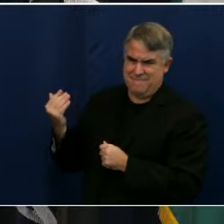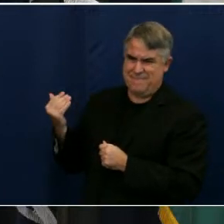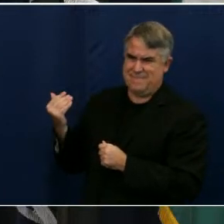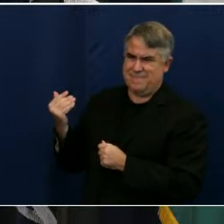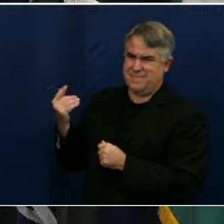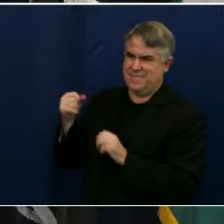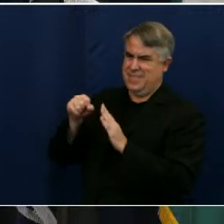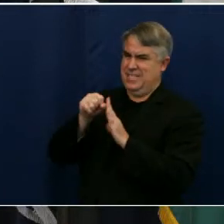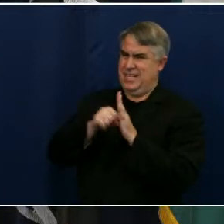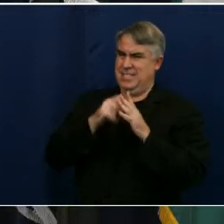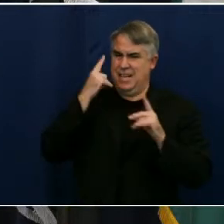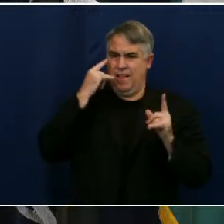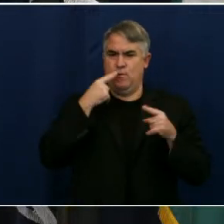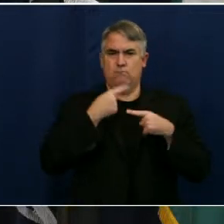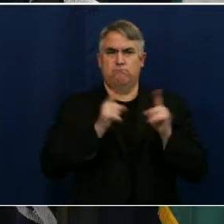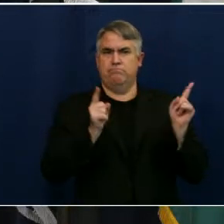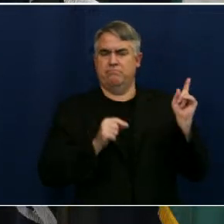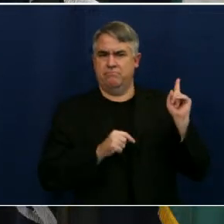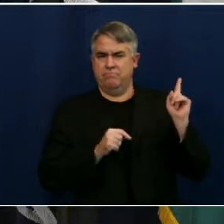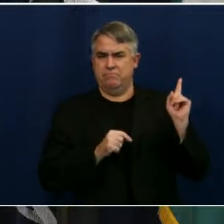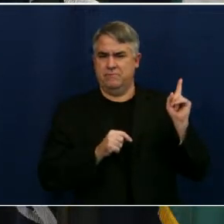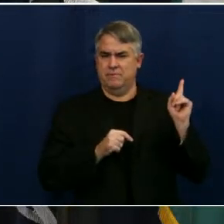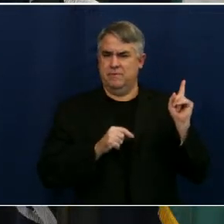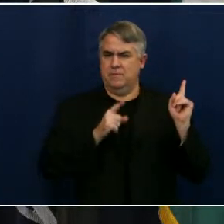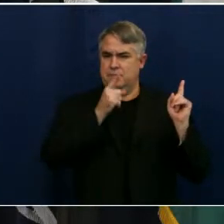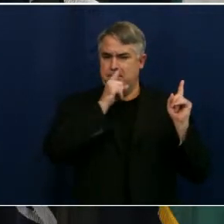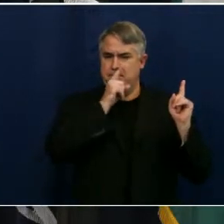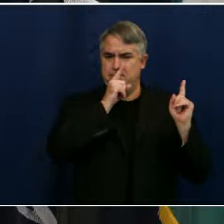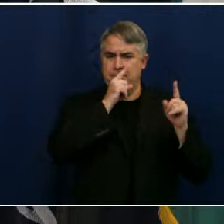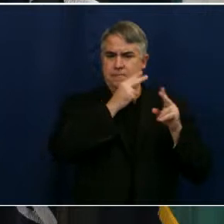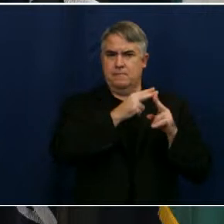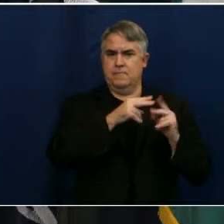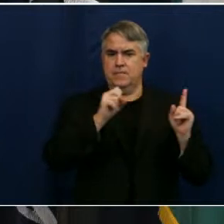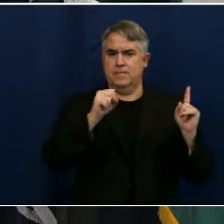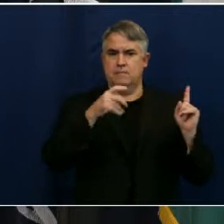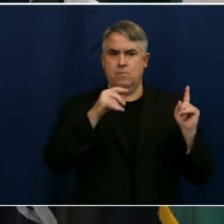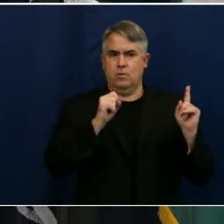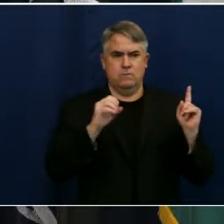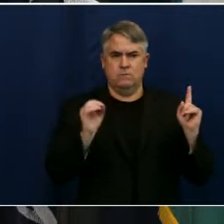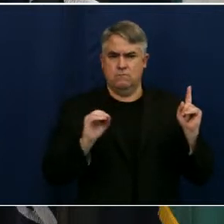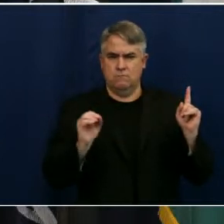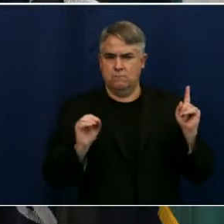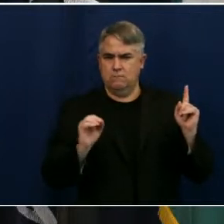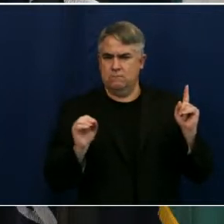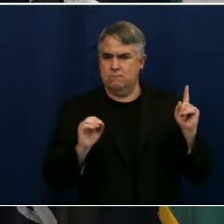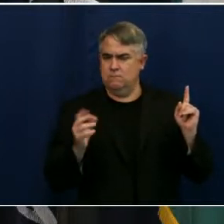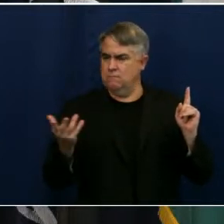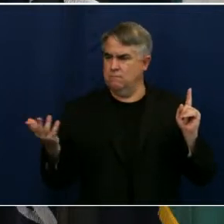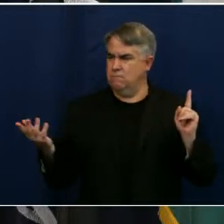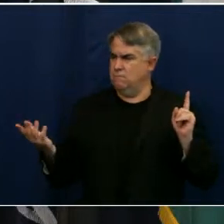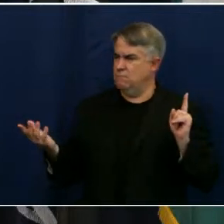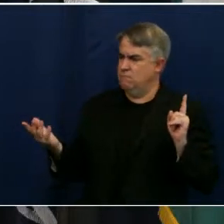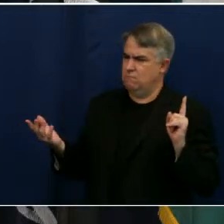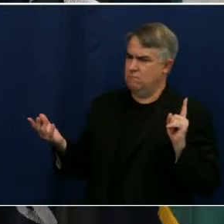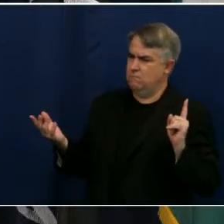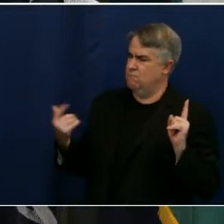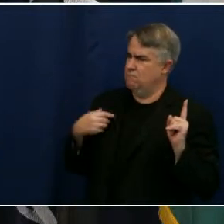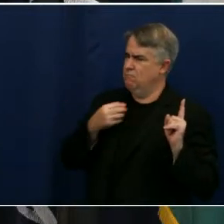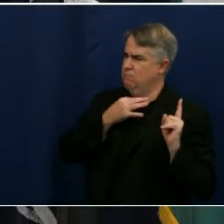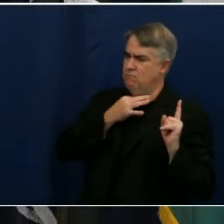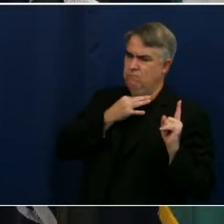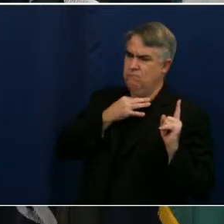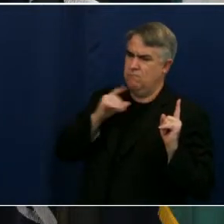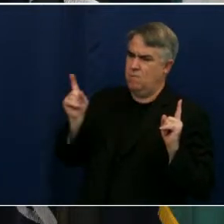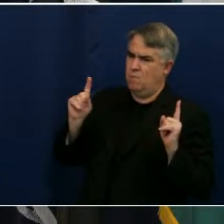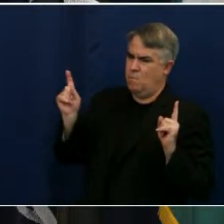don't recall them ever listing specific sports that could resume team-on-team competition. Can you verify that my